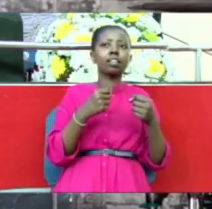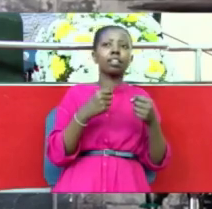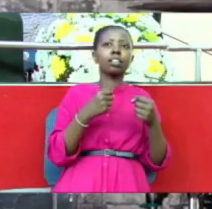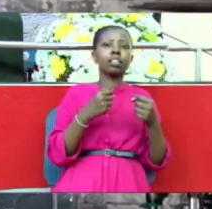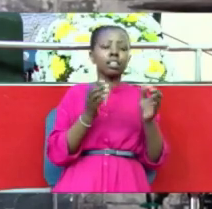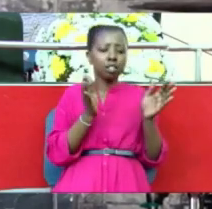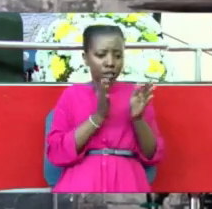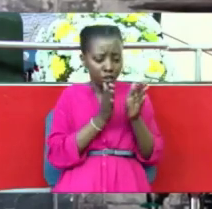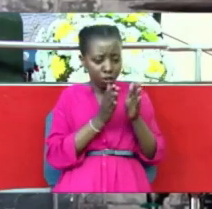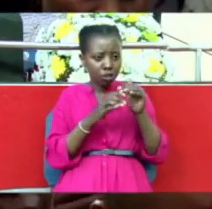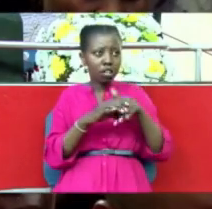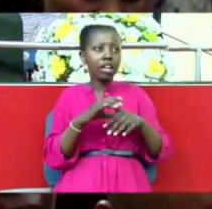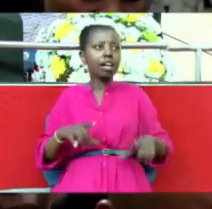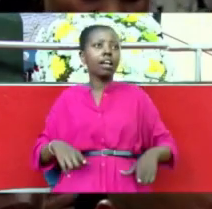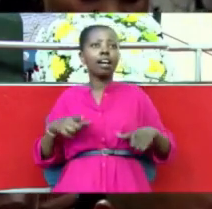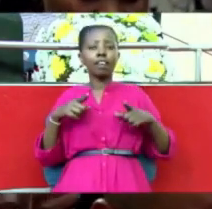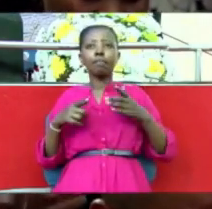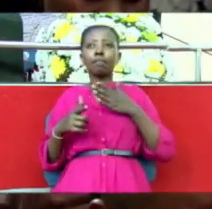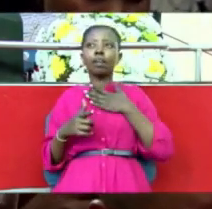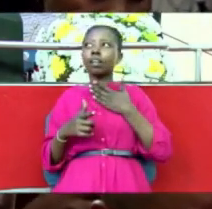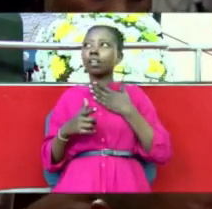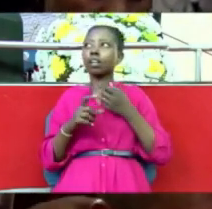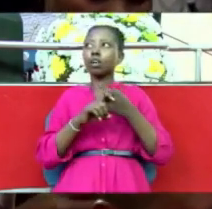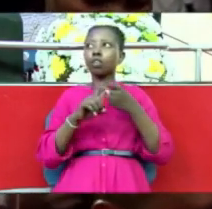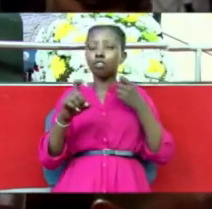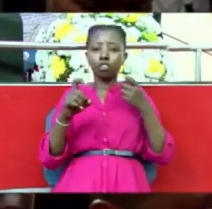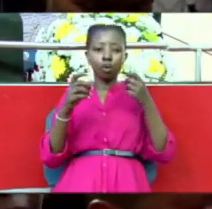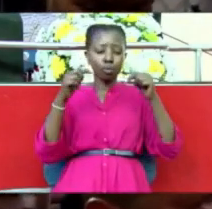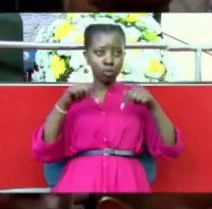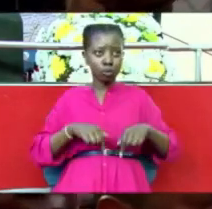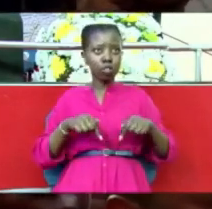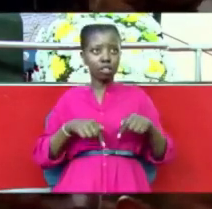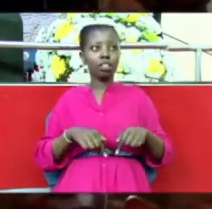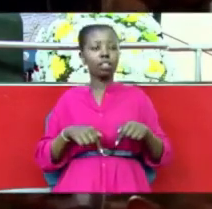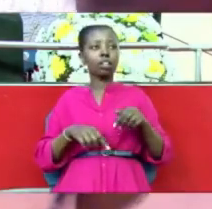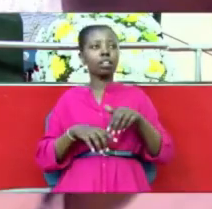I break the stronghold of limitations. In my life. From today.